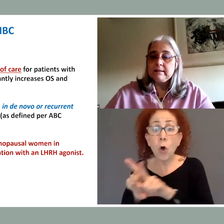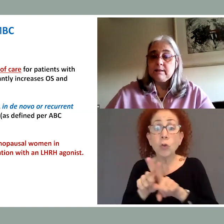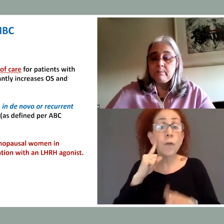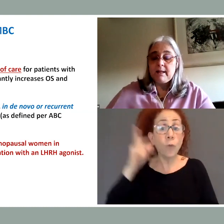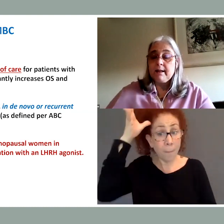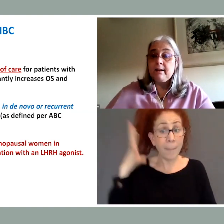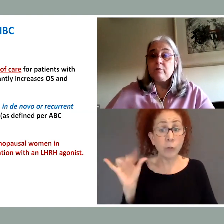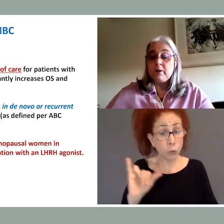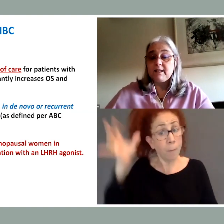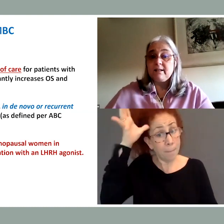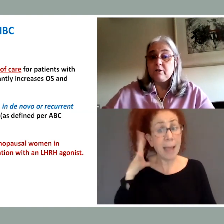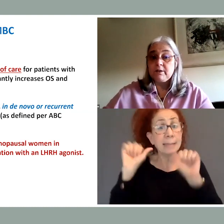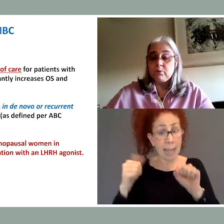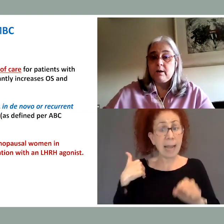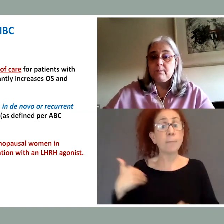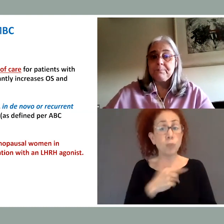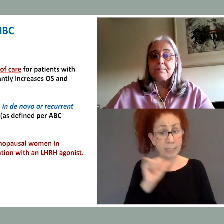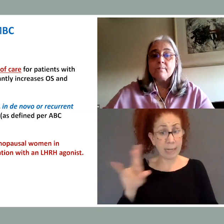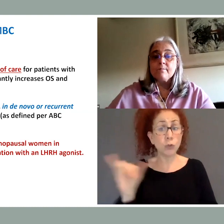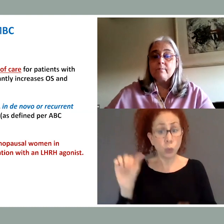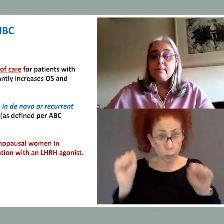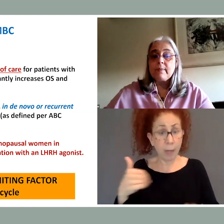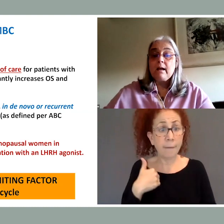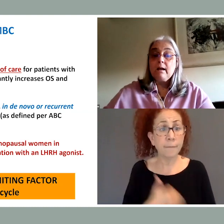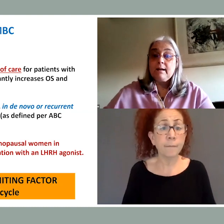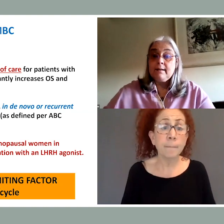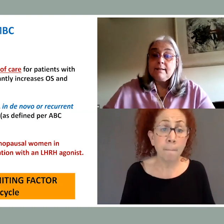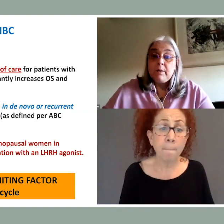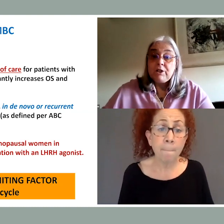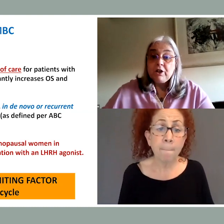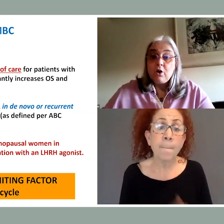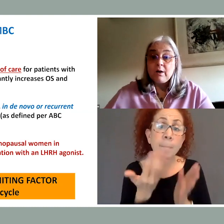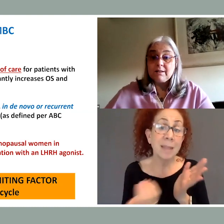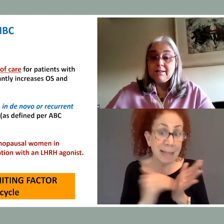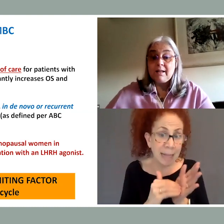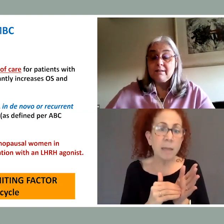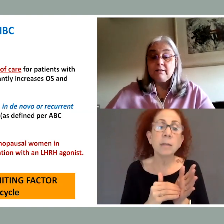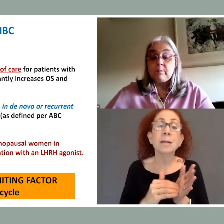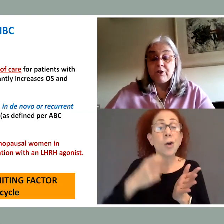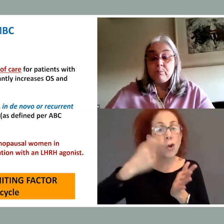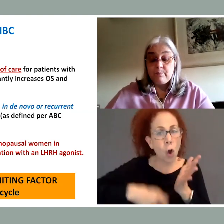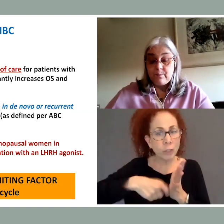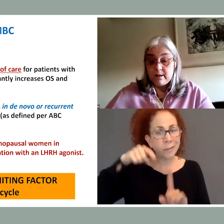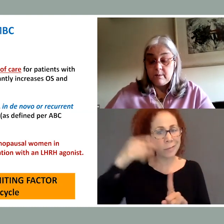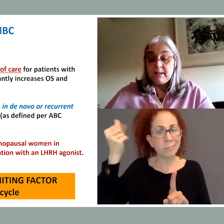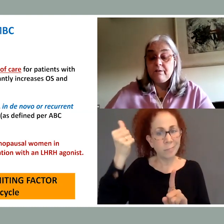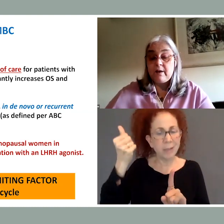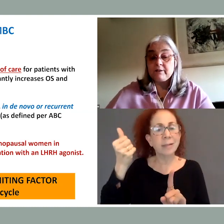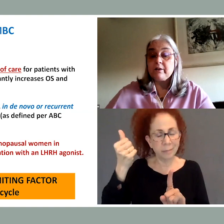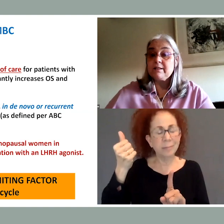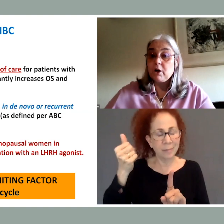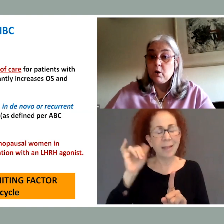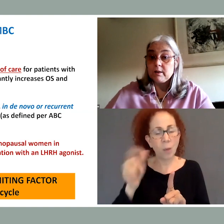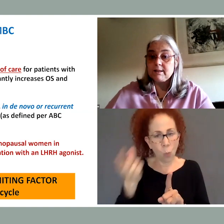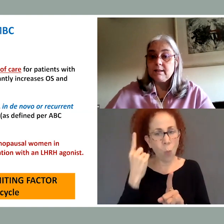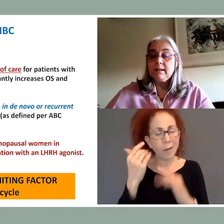men, since men can have breast cancer as well. Again, the major cost is that the major limiting